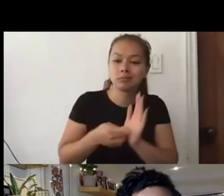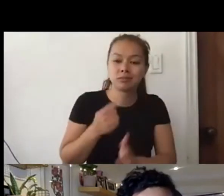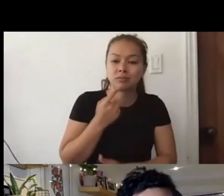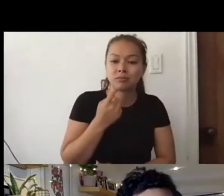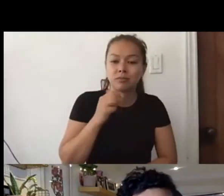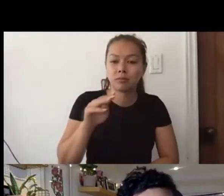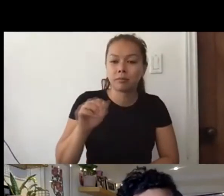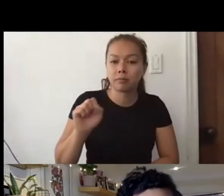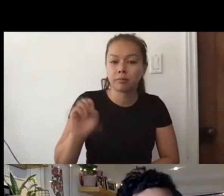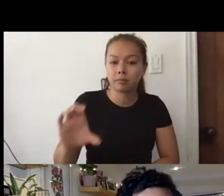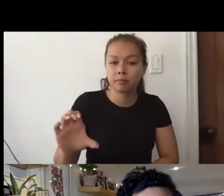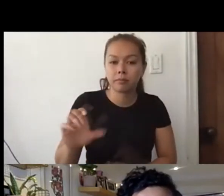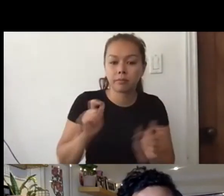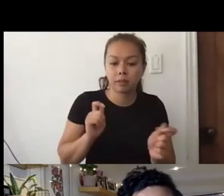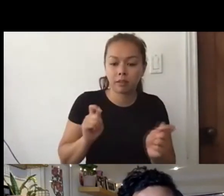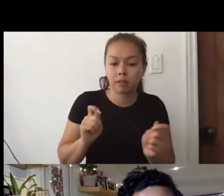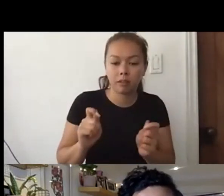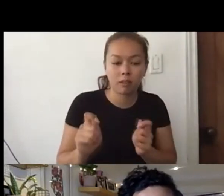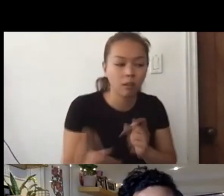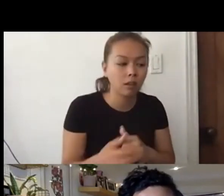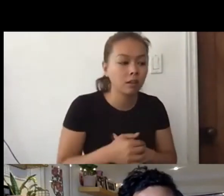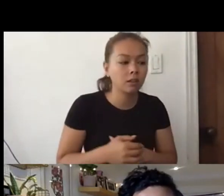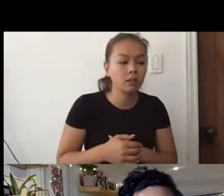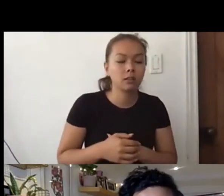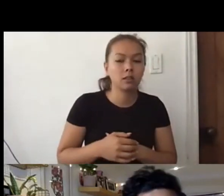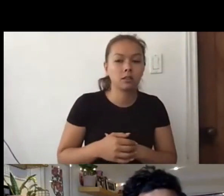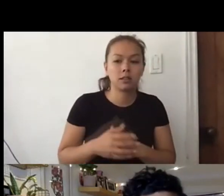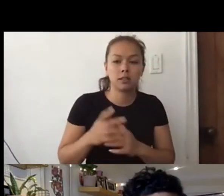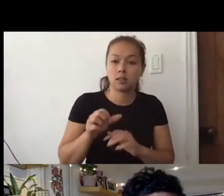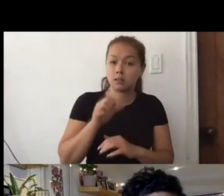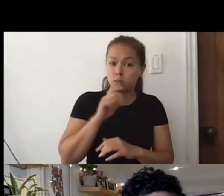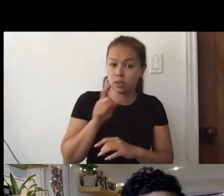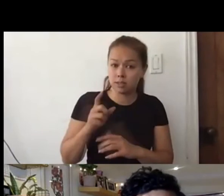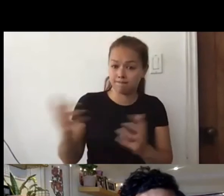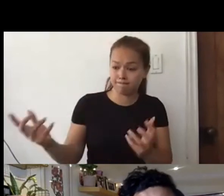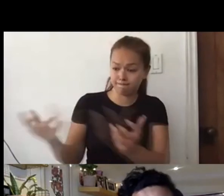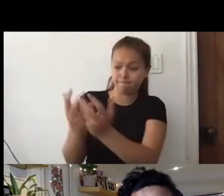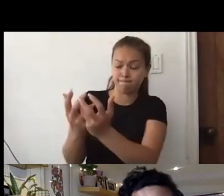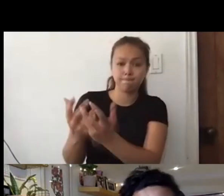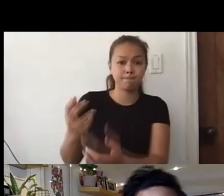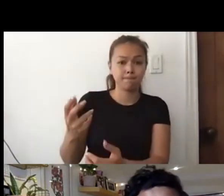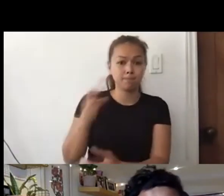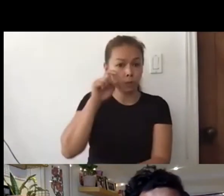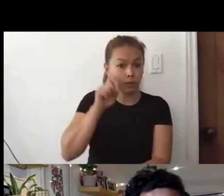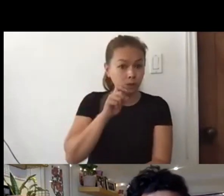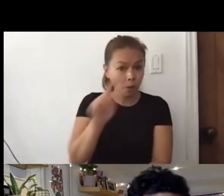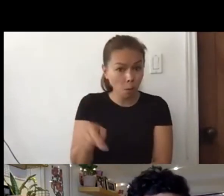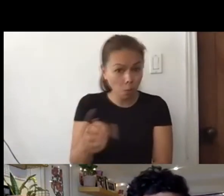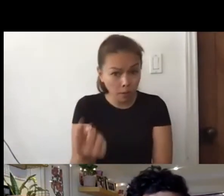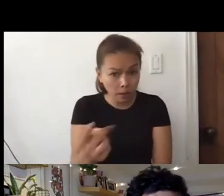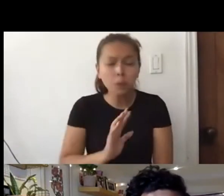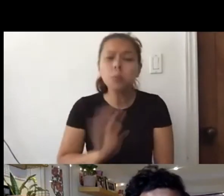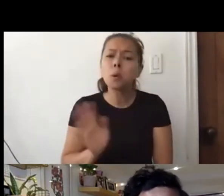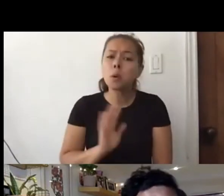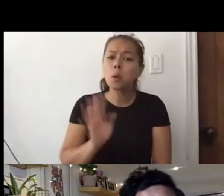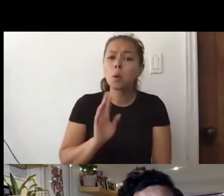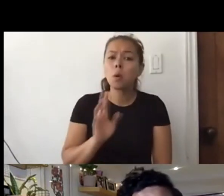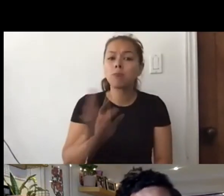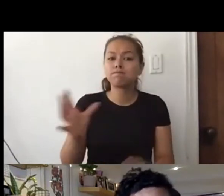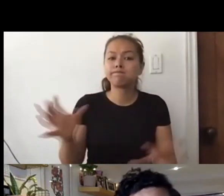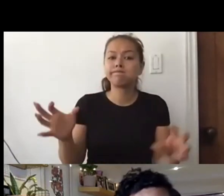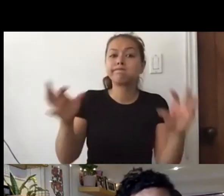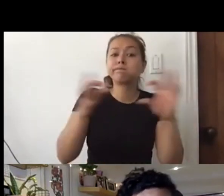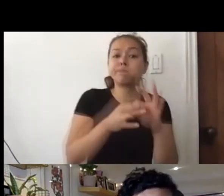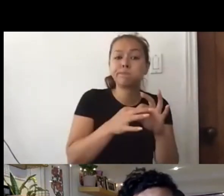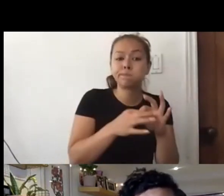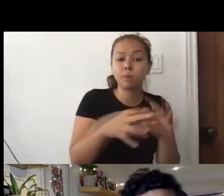not isolated to gender. You're also unlearning white supremacy. You're also unlearning aspects of ableism,